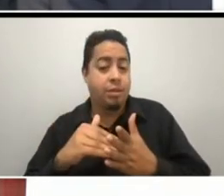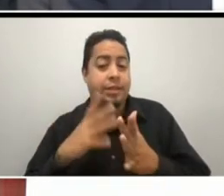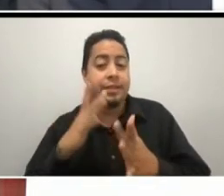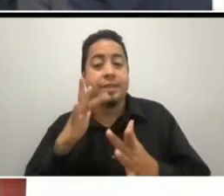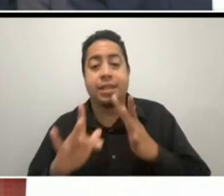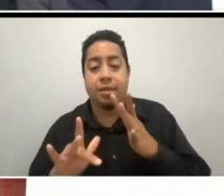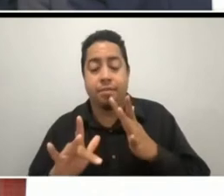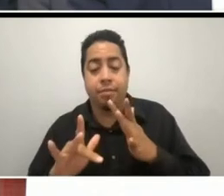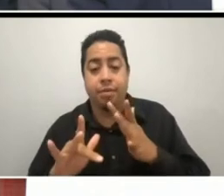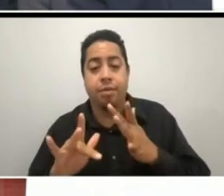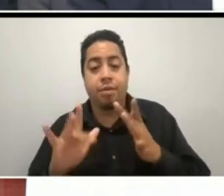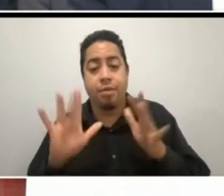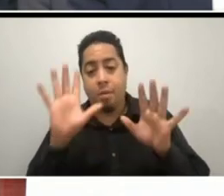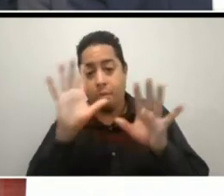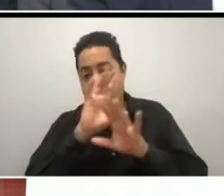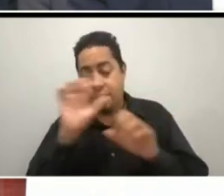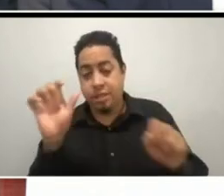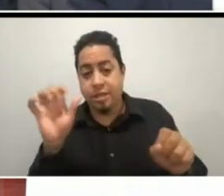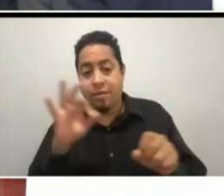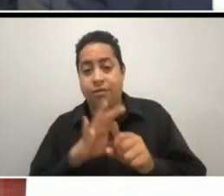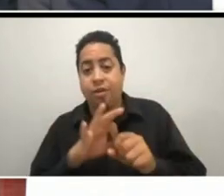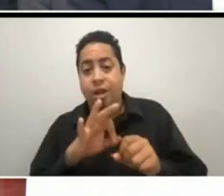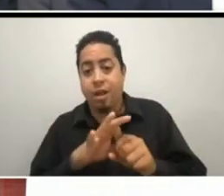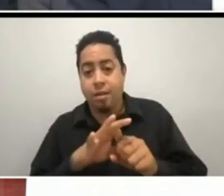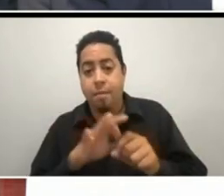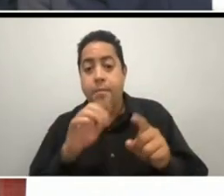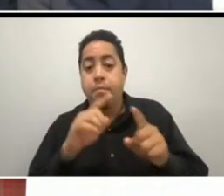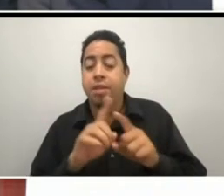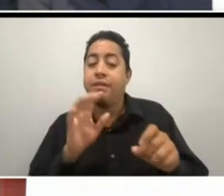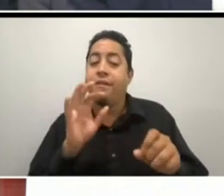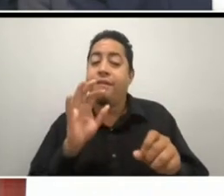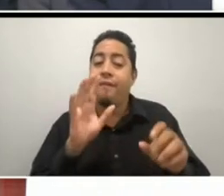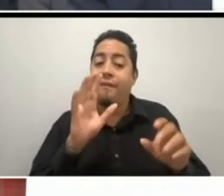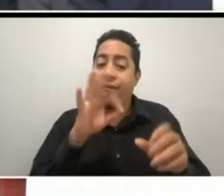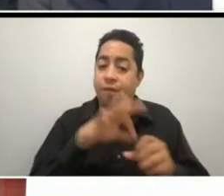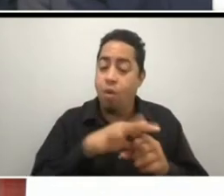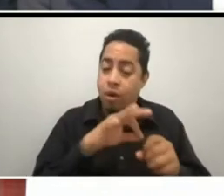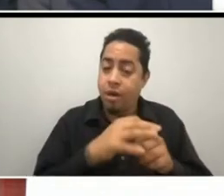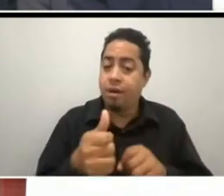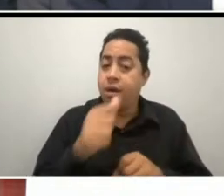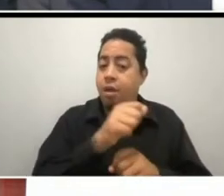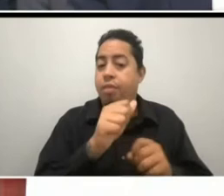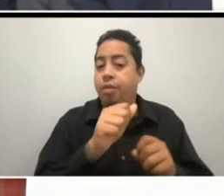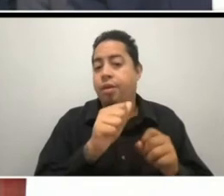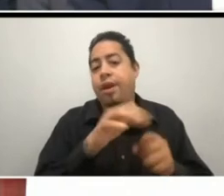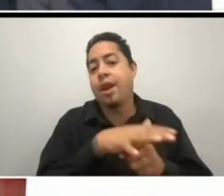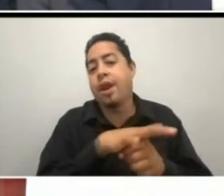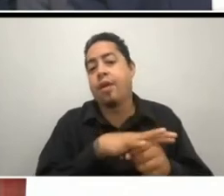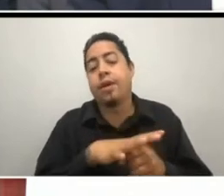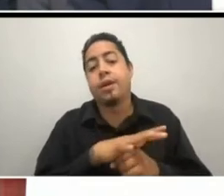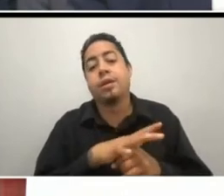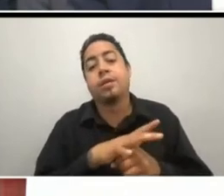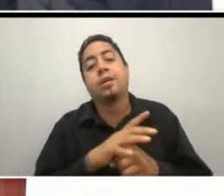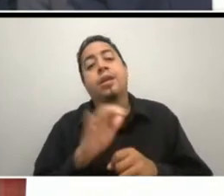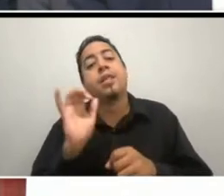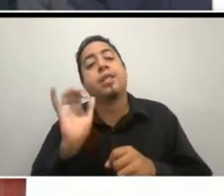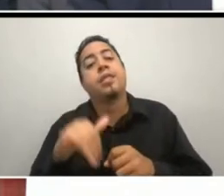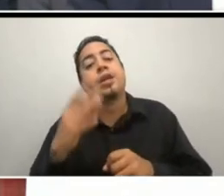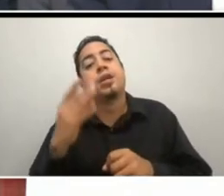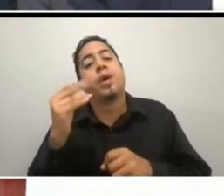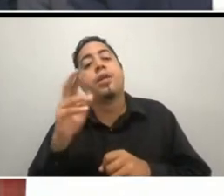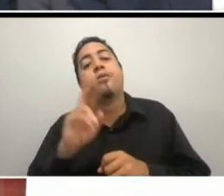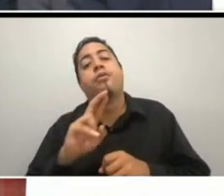yet they voted down ballot in other races. And the Republican congressman ended up getting 33,000 more votes